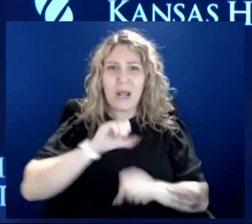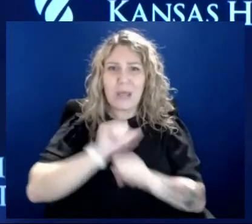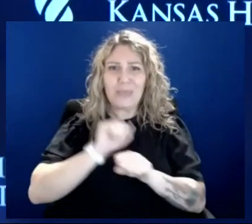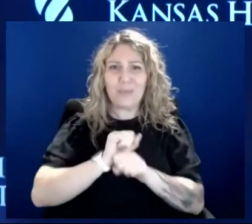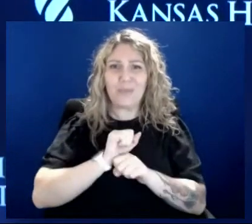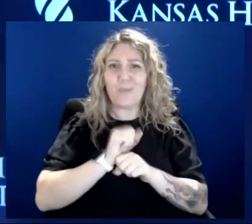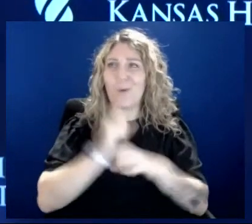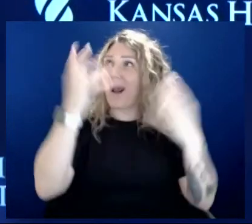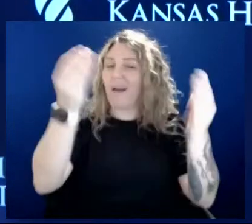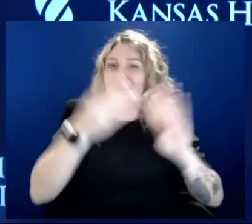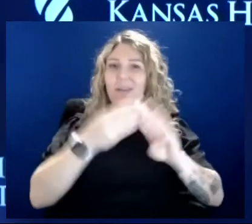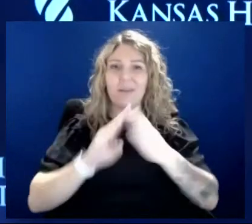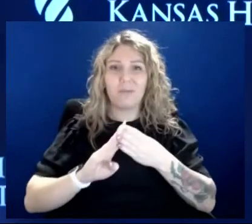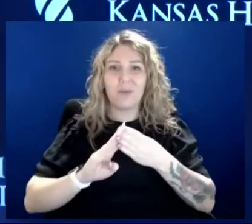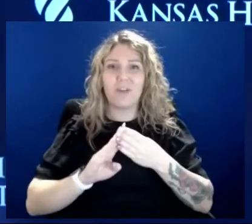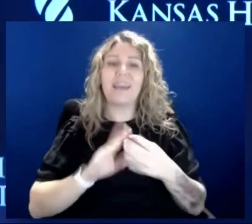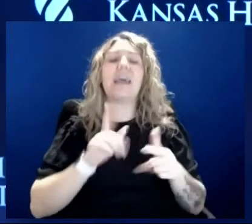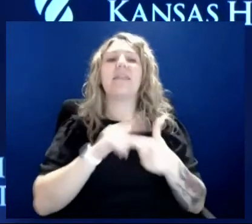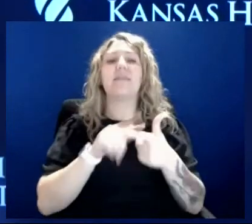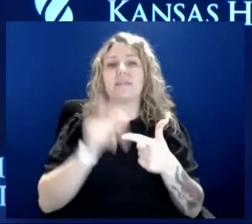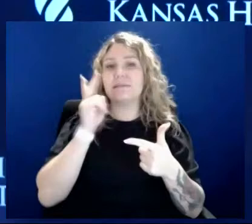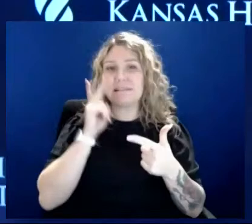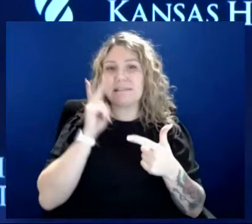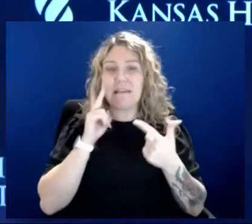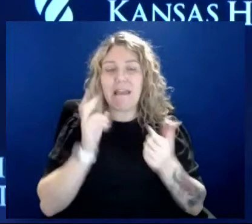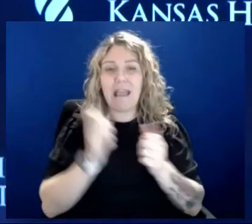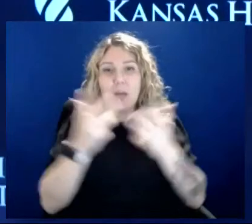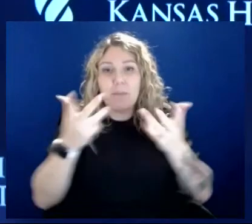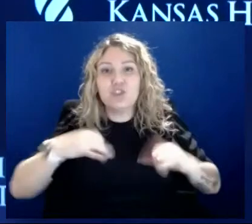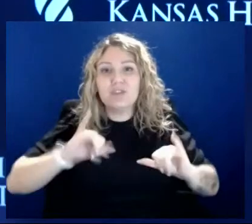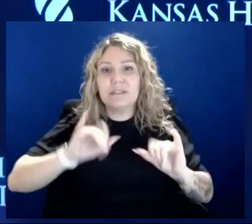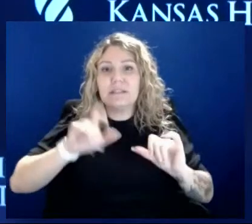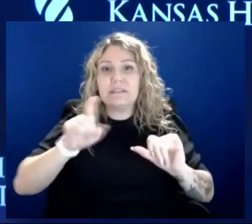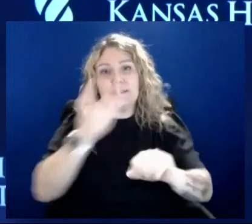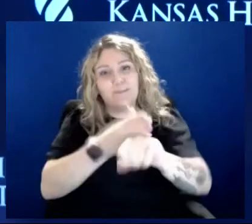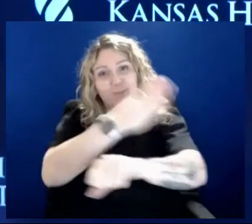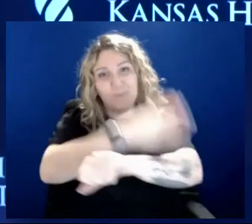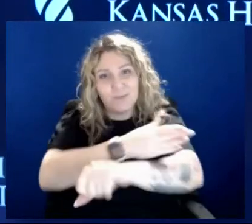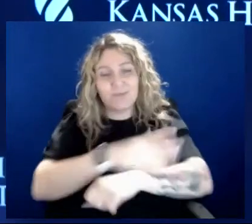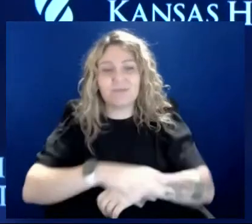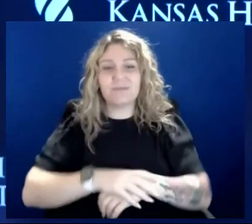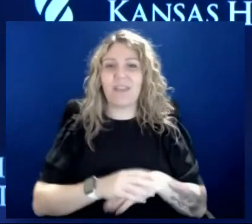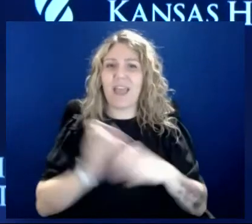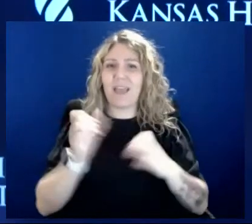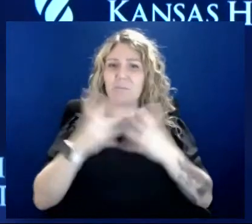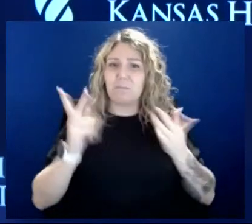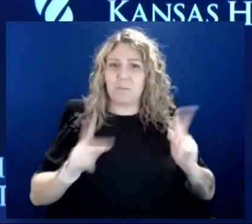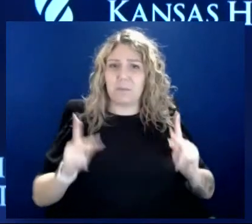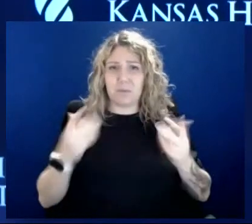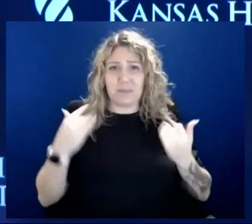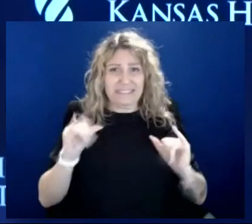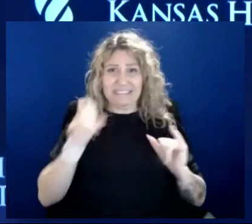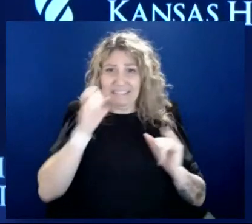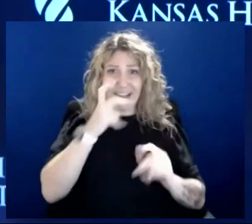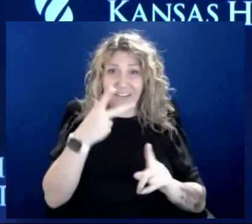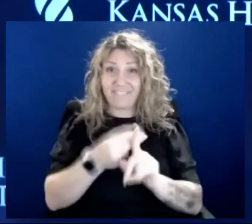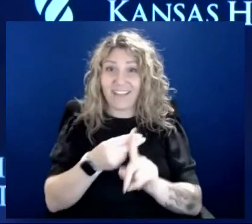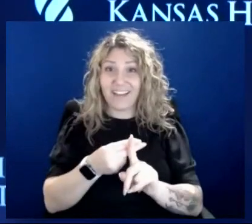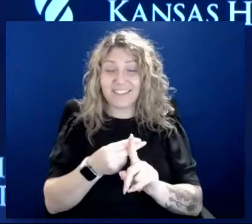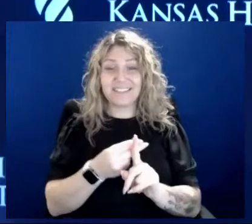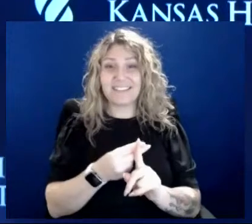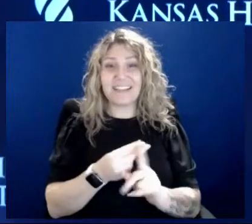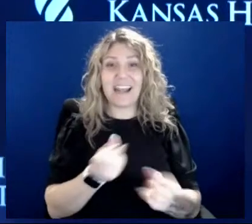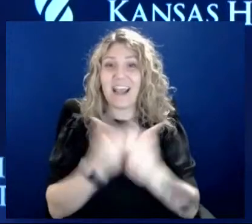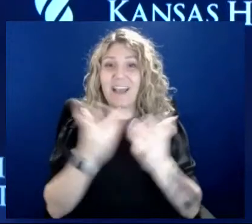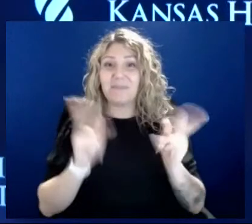And then we see how much still needs to be done. How many people still haven't gotten vaccinated? How many people still don't